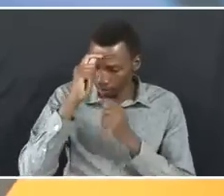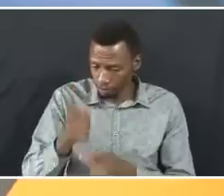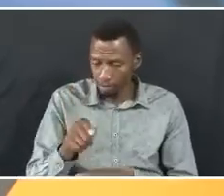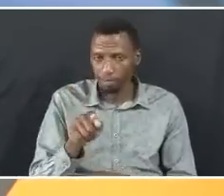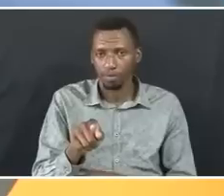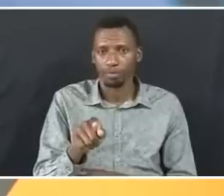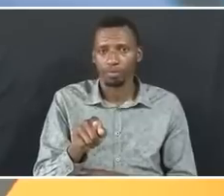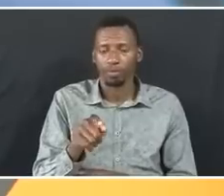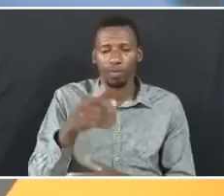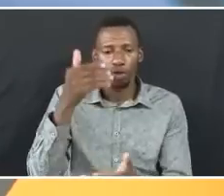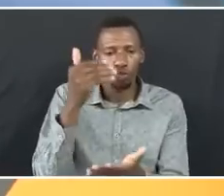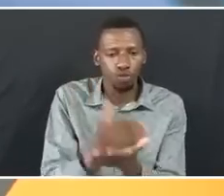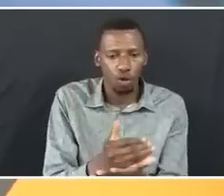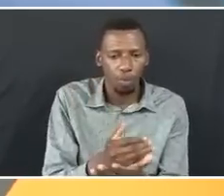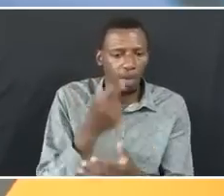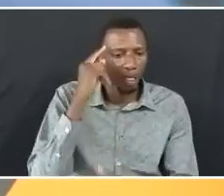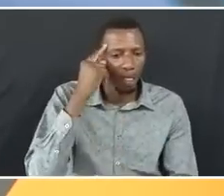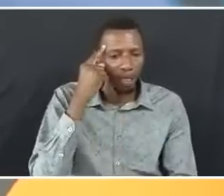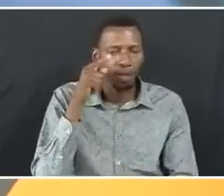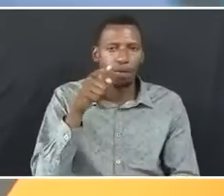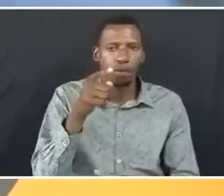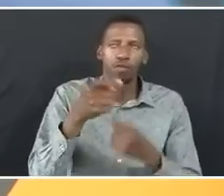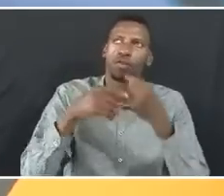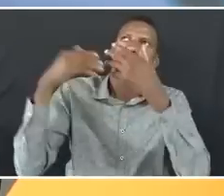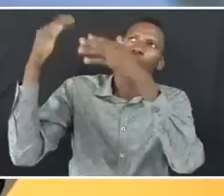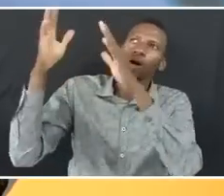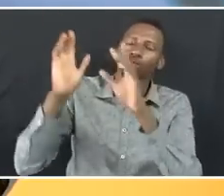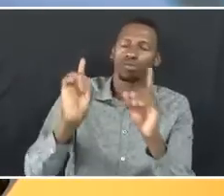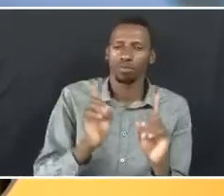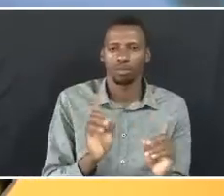And stop living like you came from space.